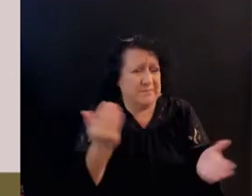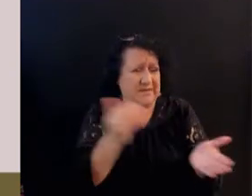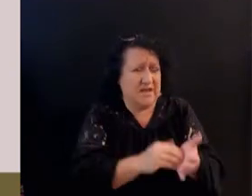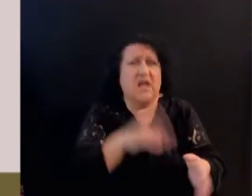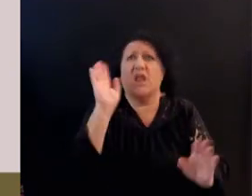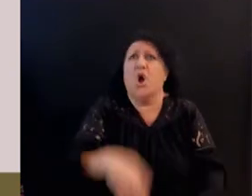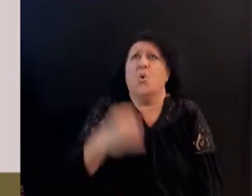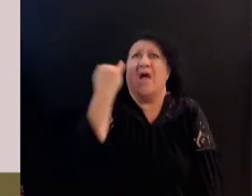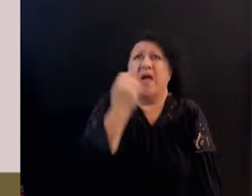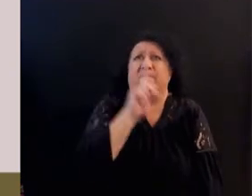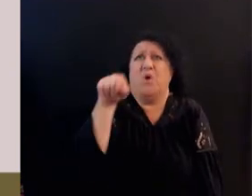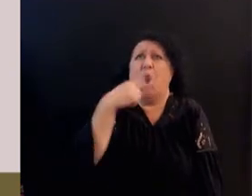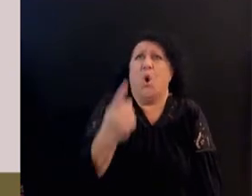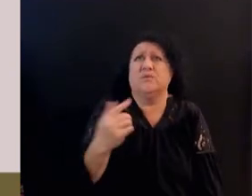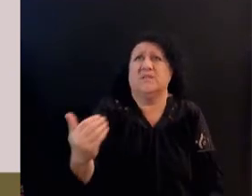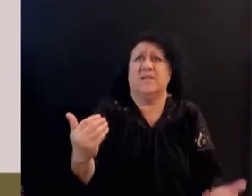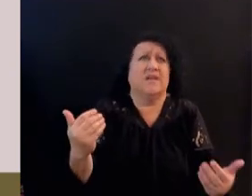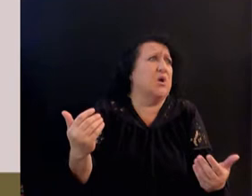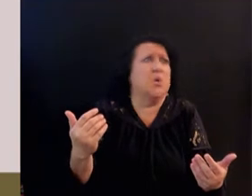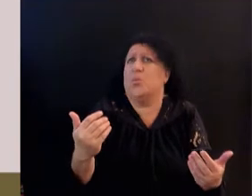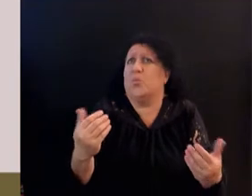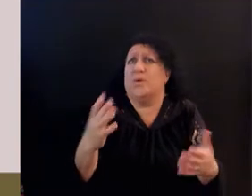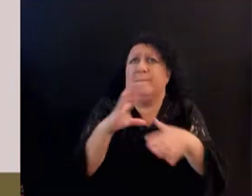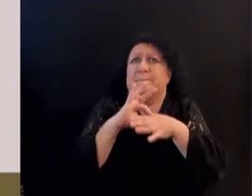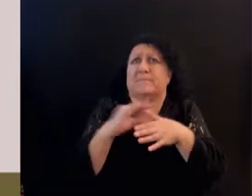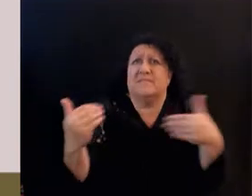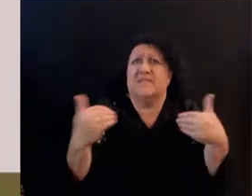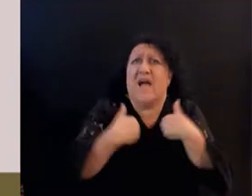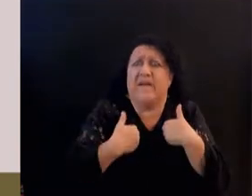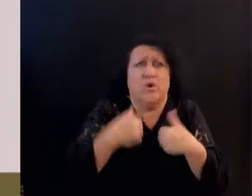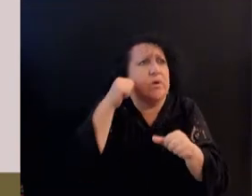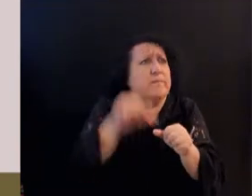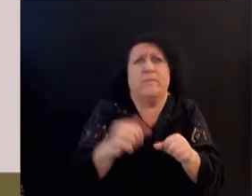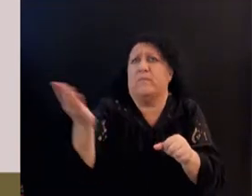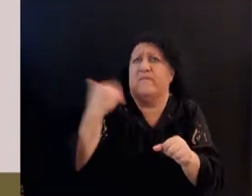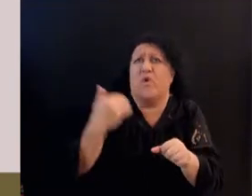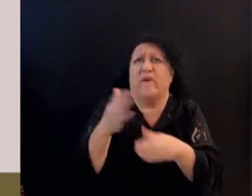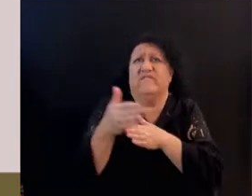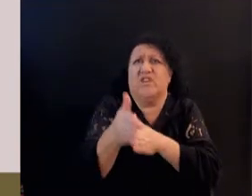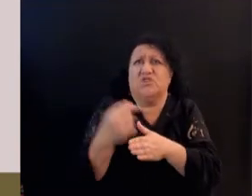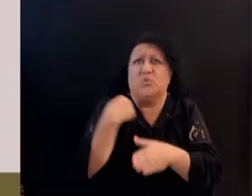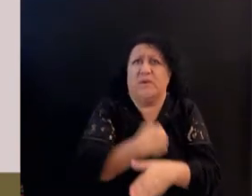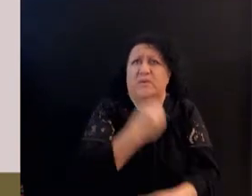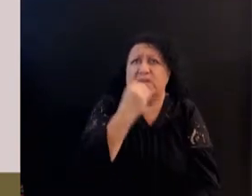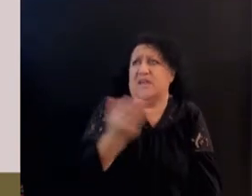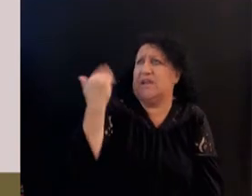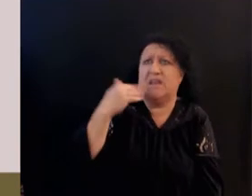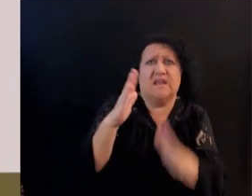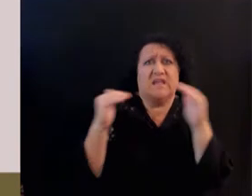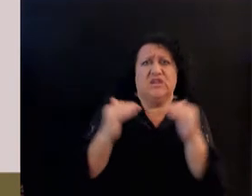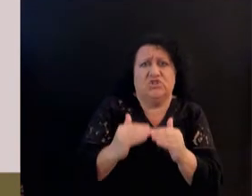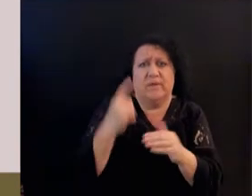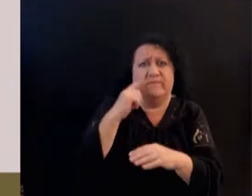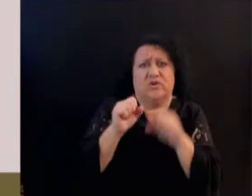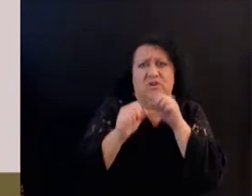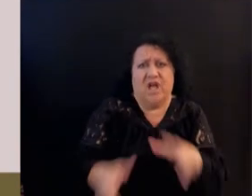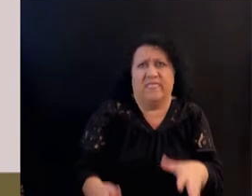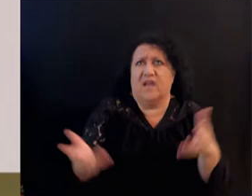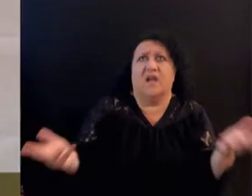had meat to eat. We remember the fish we used to eat in Egypt for nothing." Now, wait a minute, pause there.